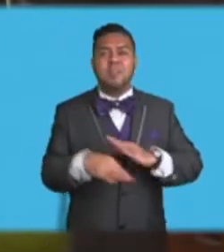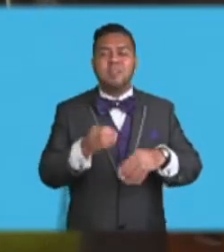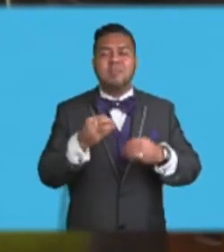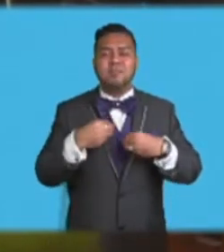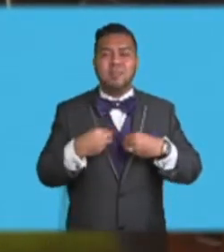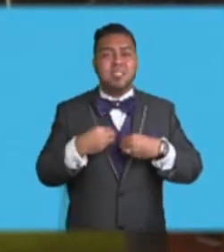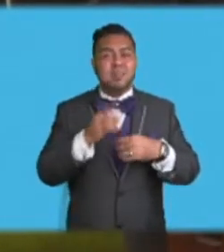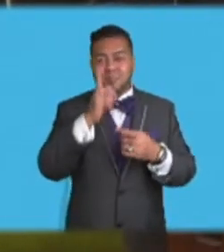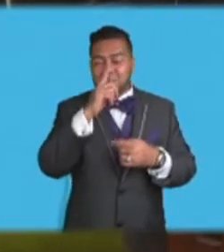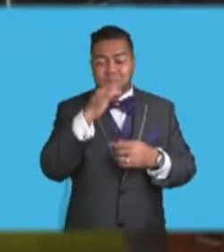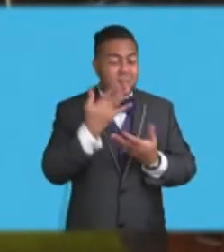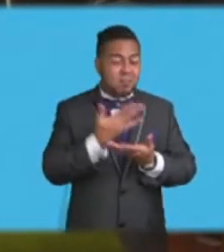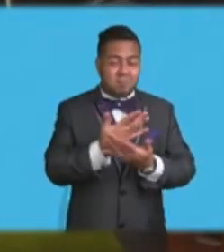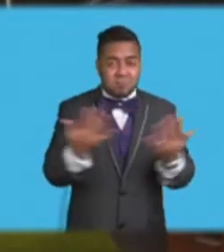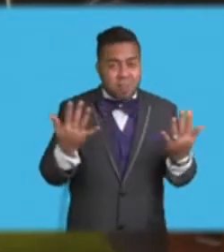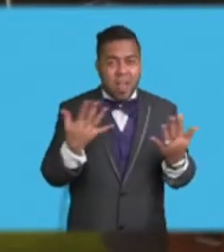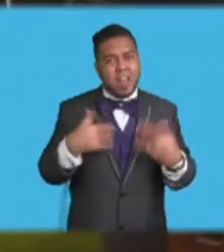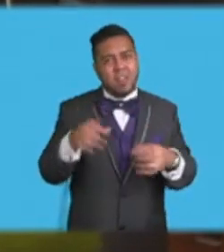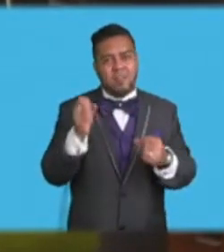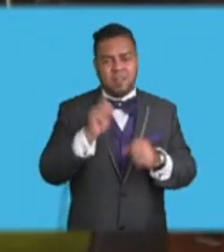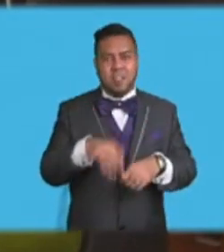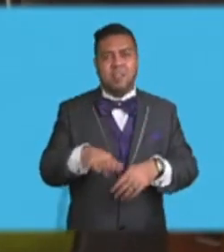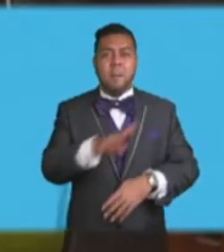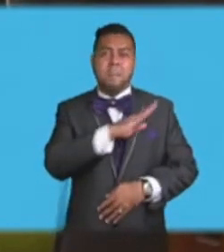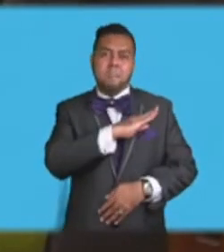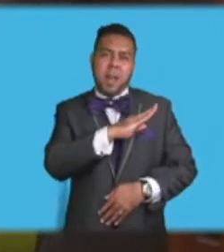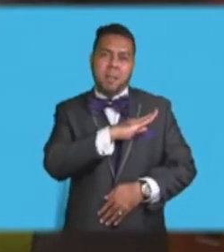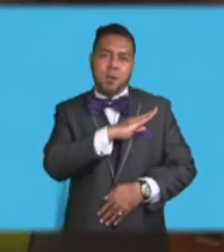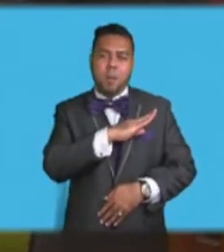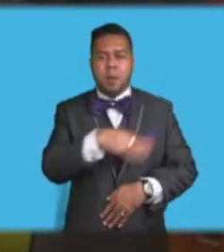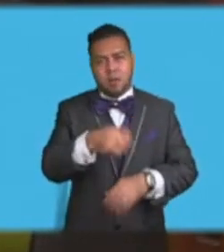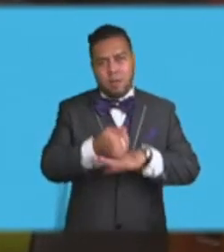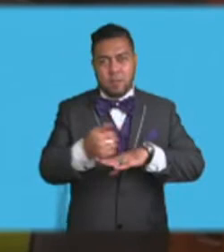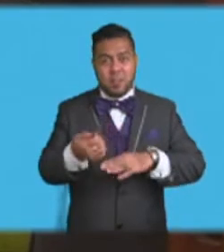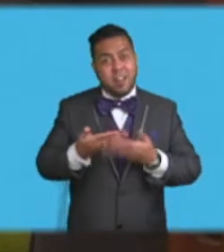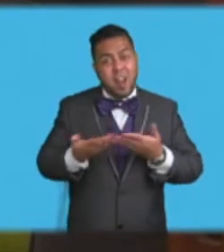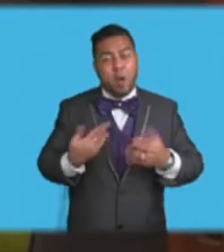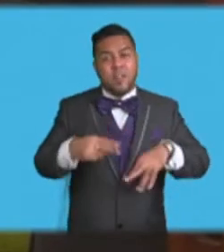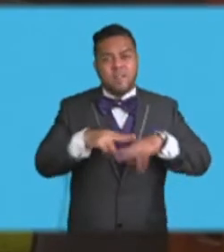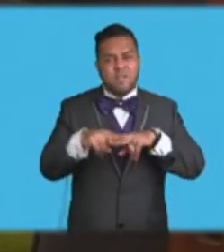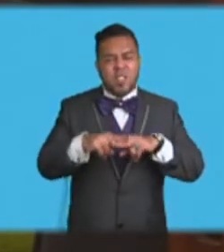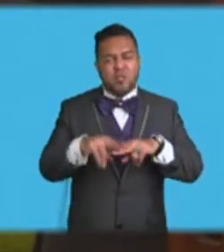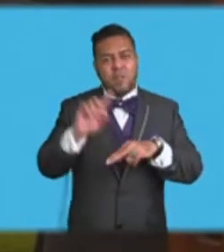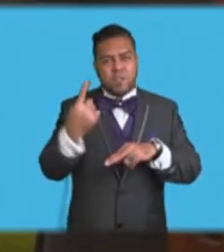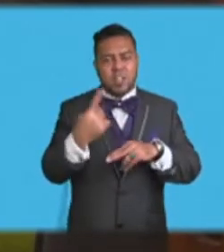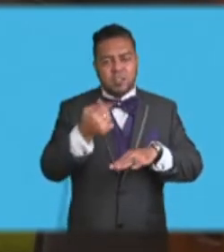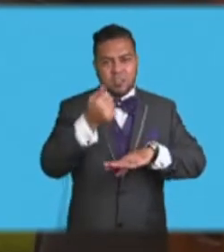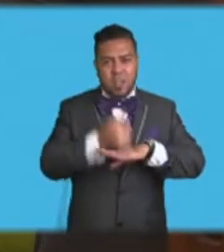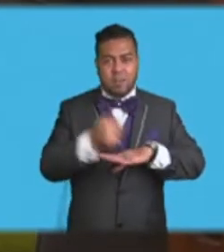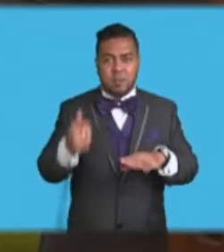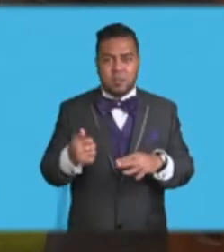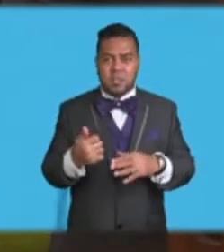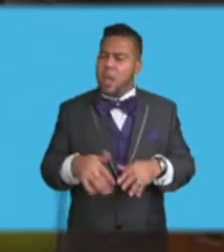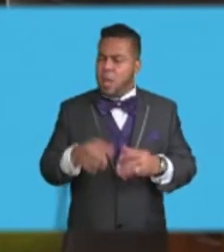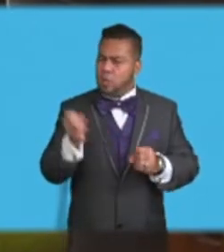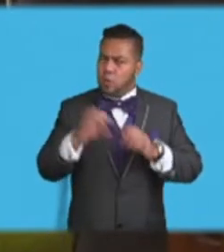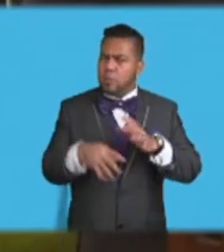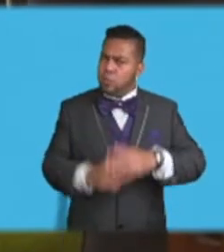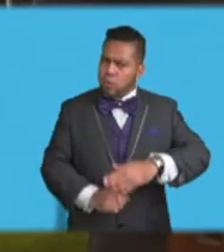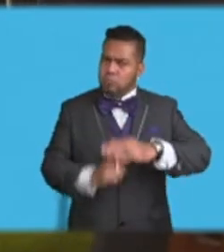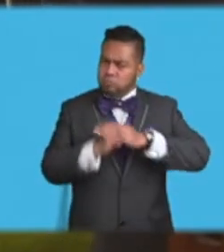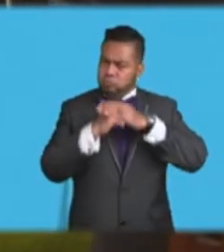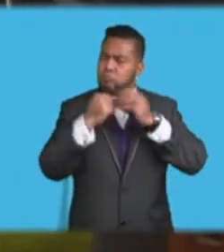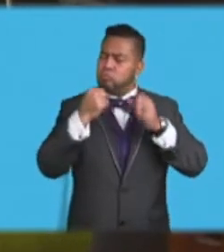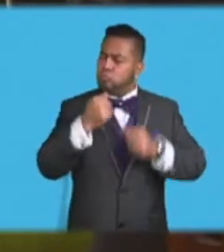economy. The policies espoused by the Bainimarama government and now the Fiji First government has contributed to the solid foundation for growth.